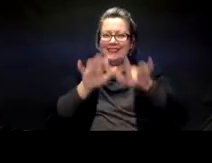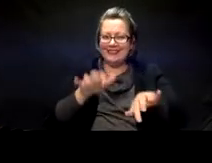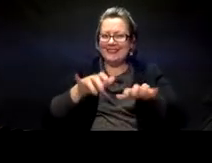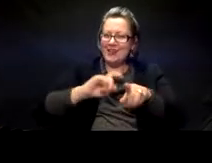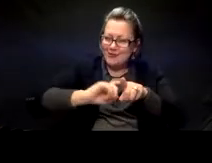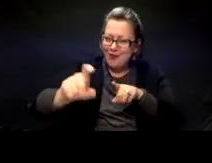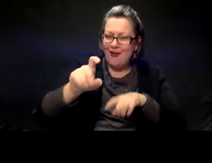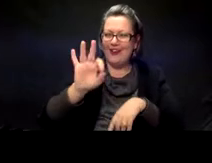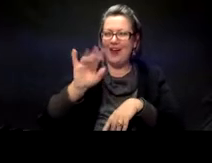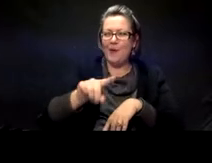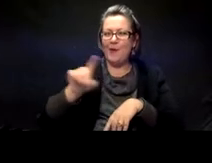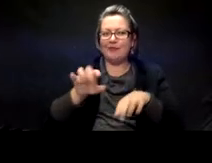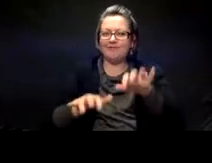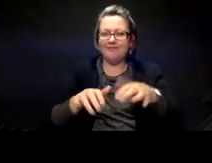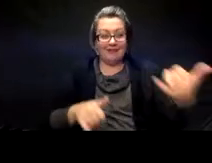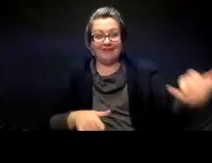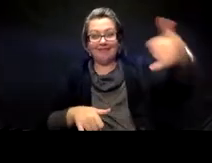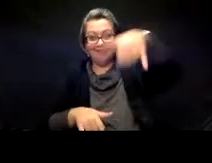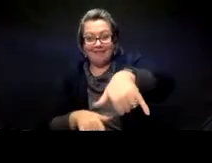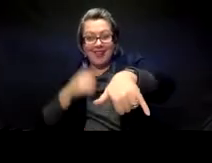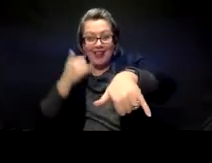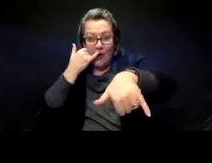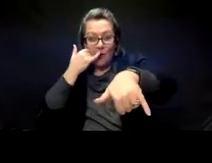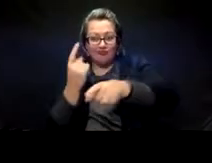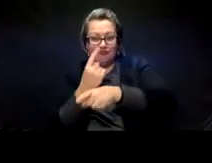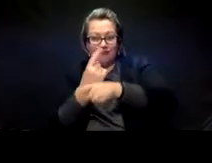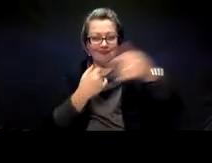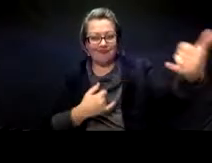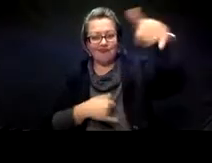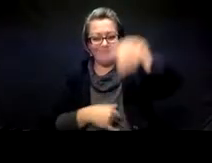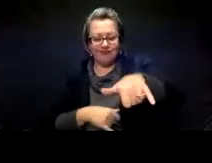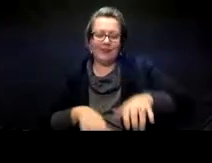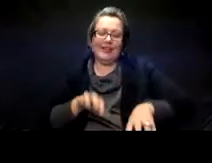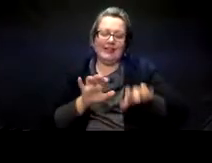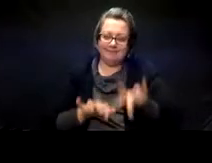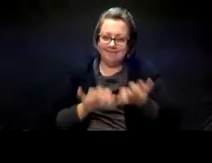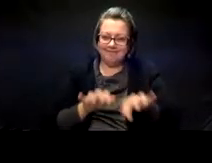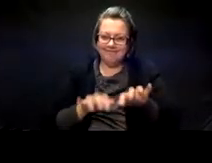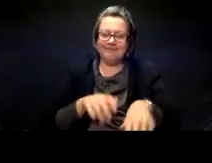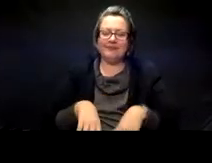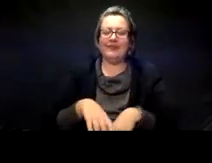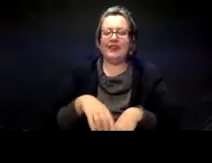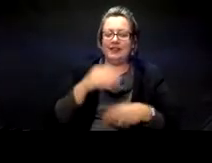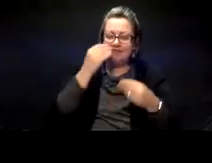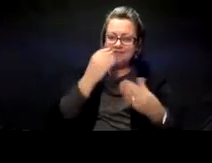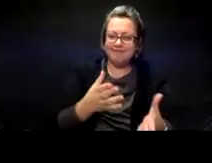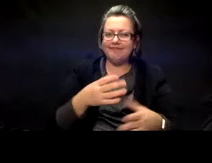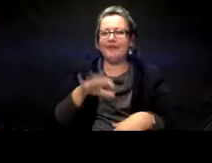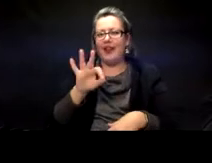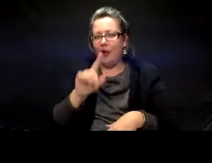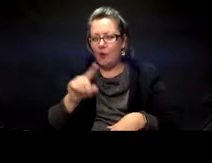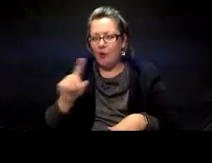here, of course, they would have to type 911, place the receiver of the telephone on the